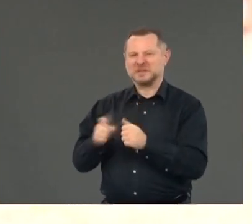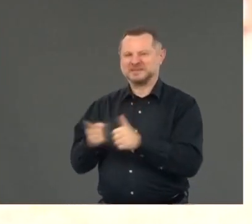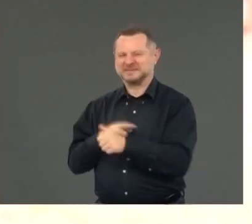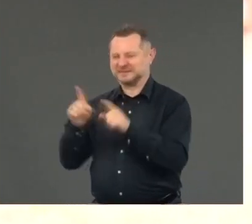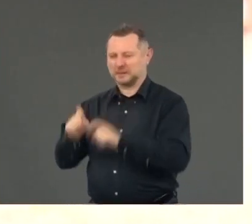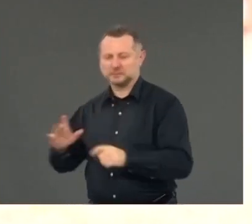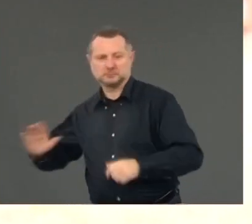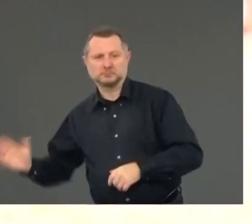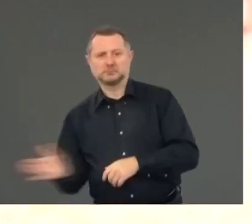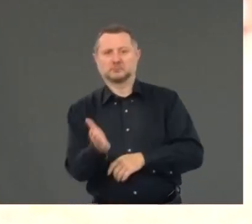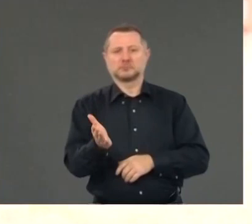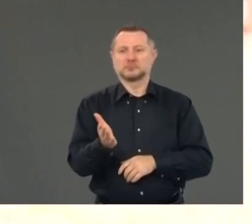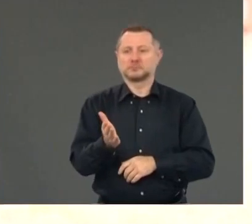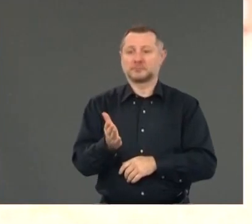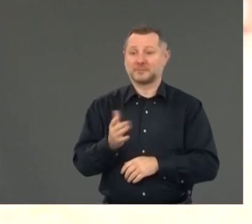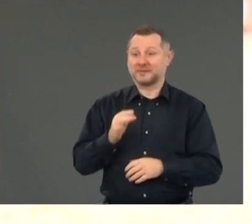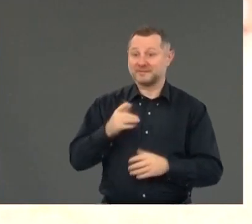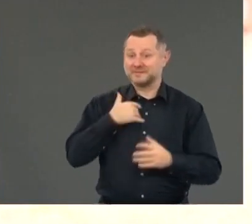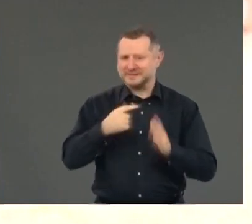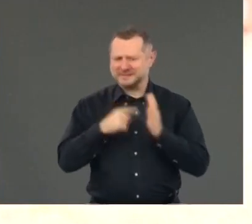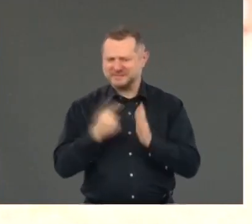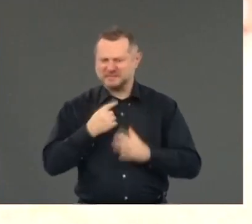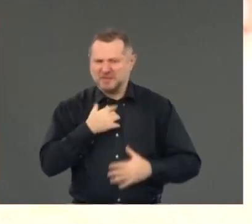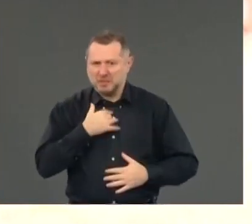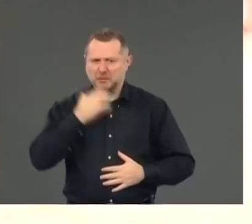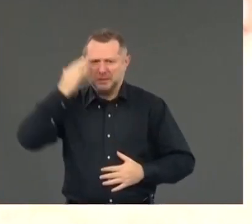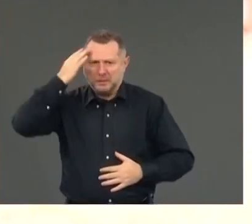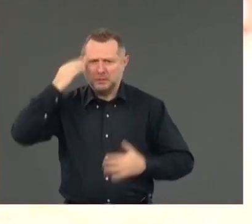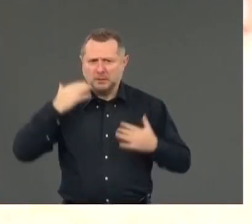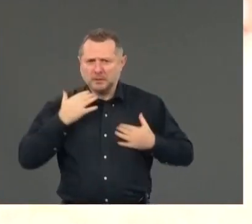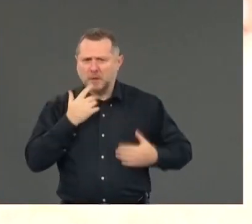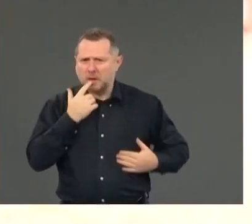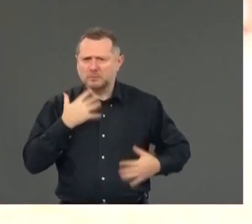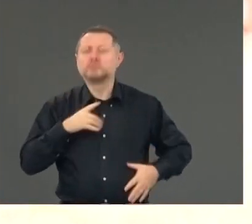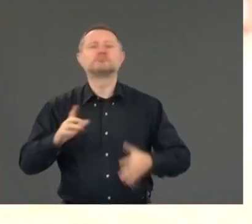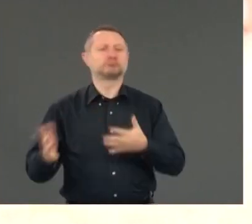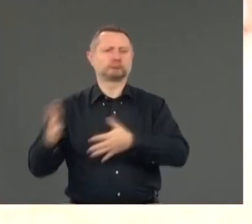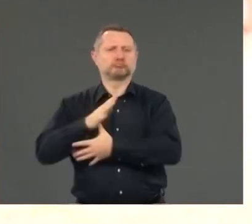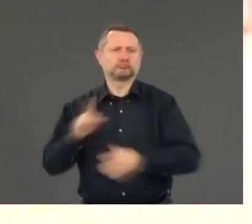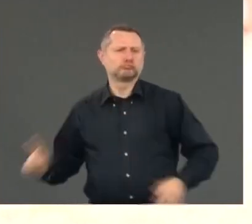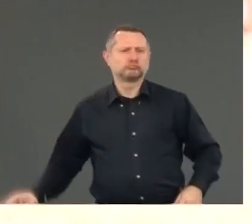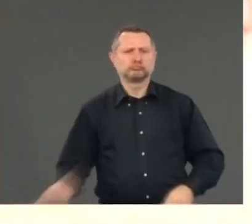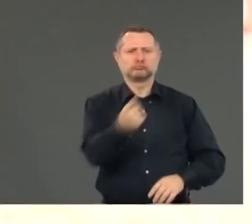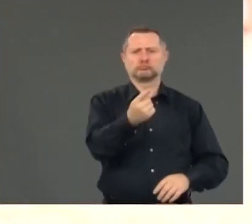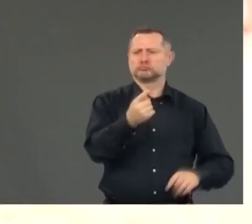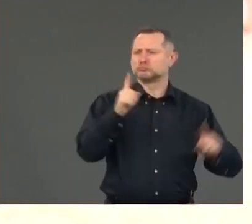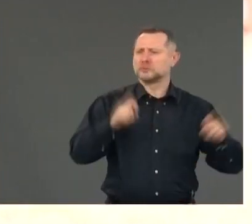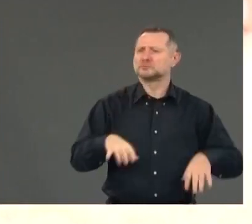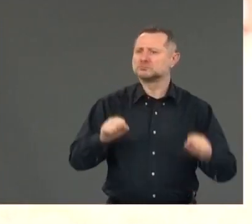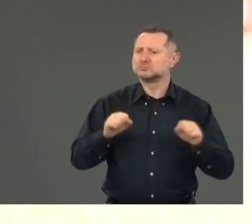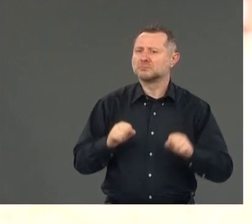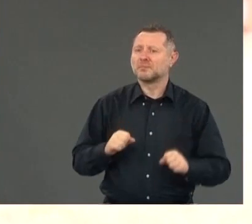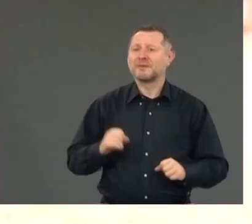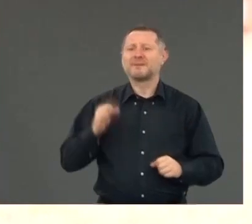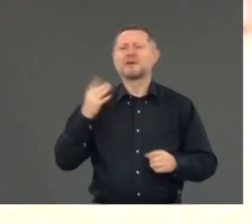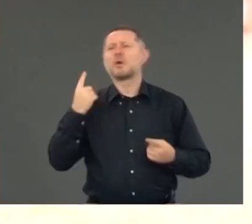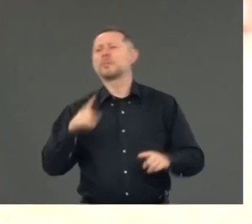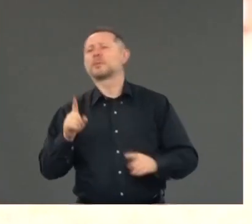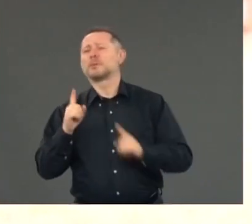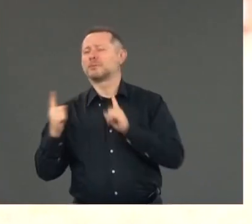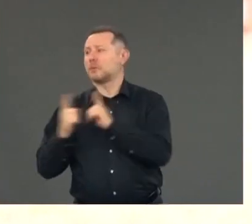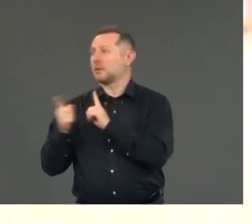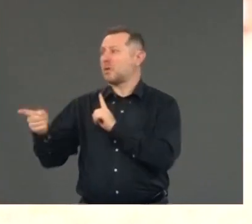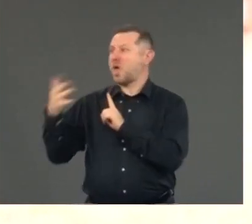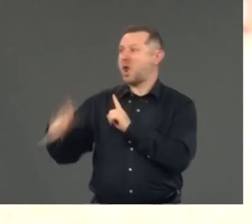So if you're showing symptoms, go to the front of the line. If you know you were in contact with a